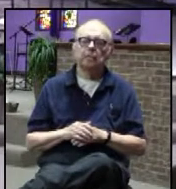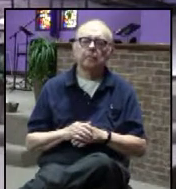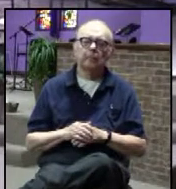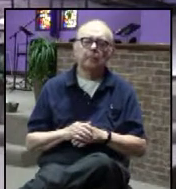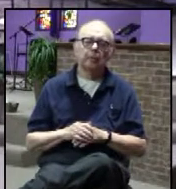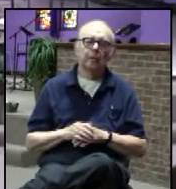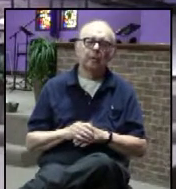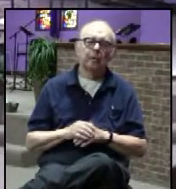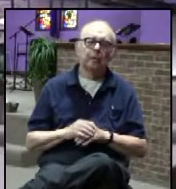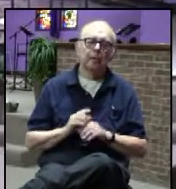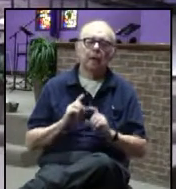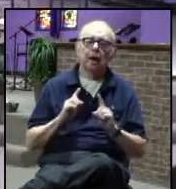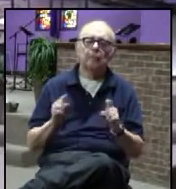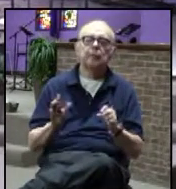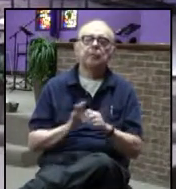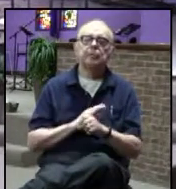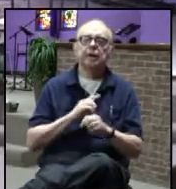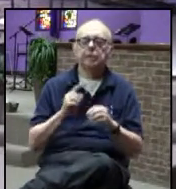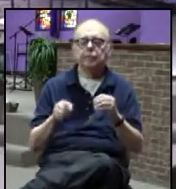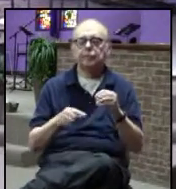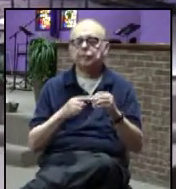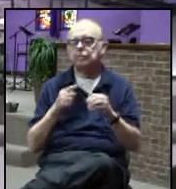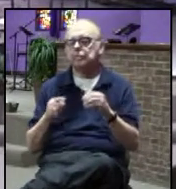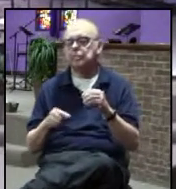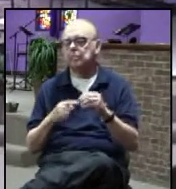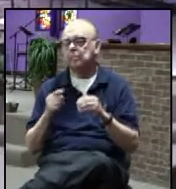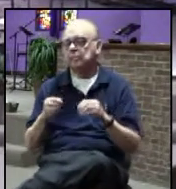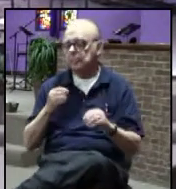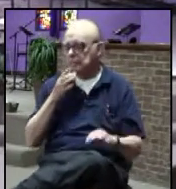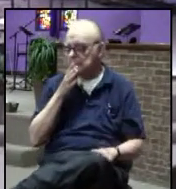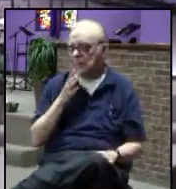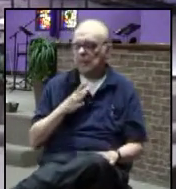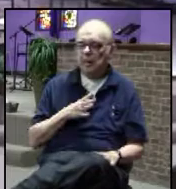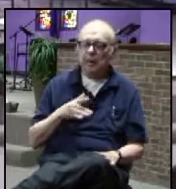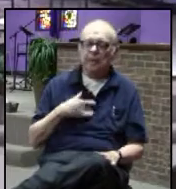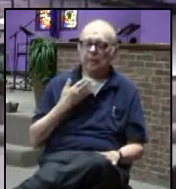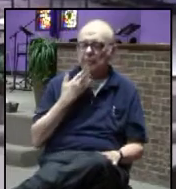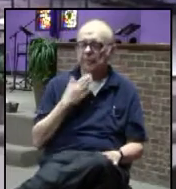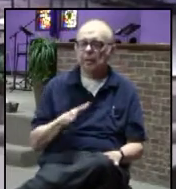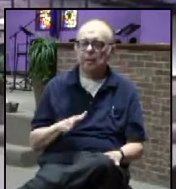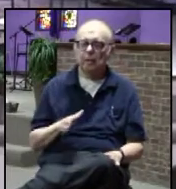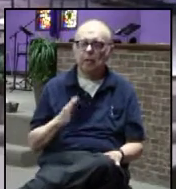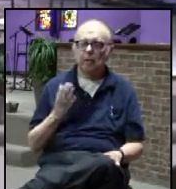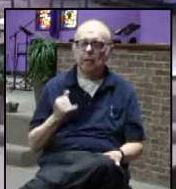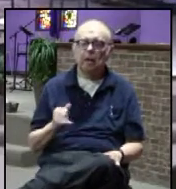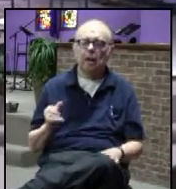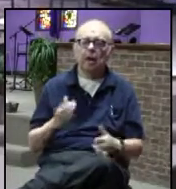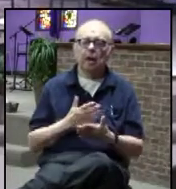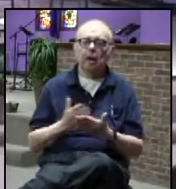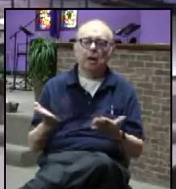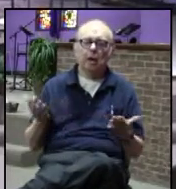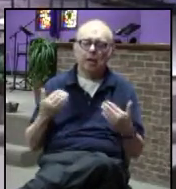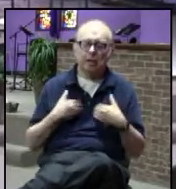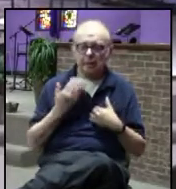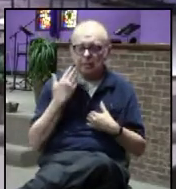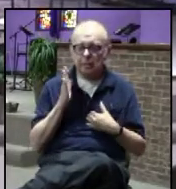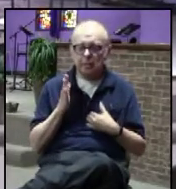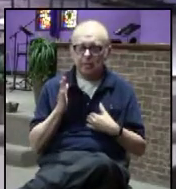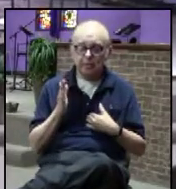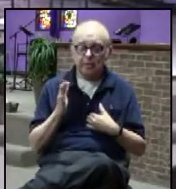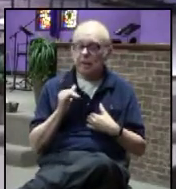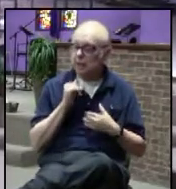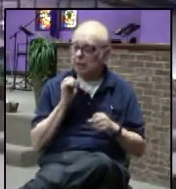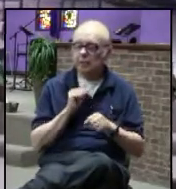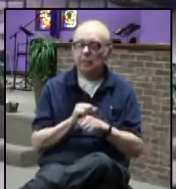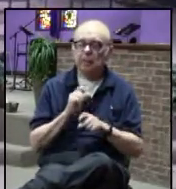And it went full circle. She said, I really felt bad because I sold him something that I didn't know didn't